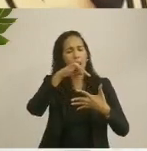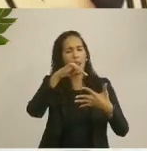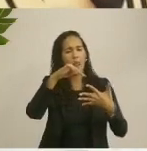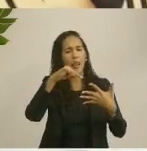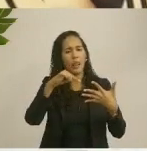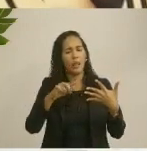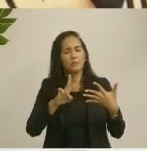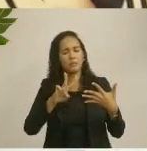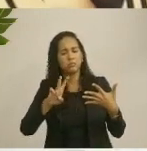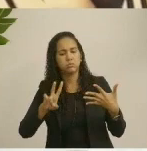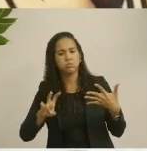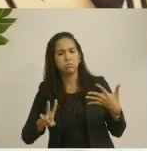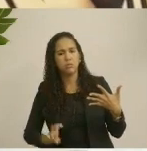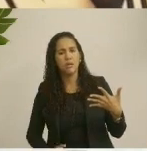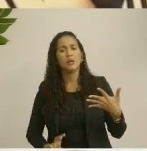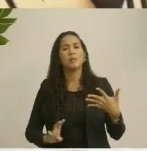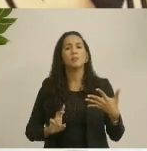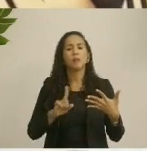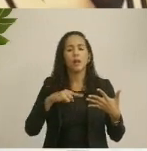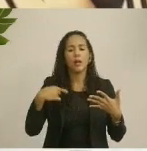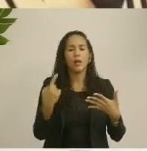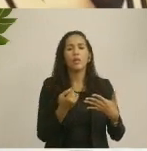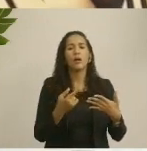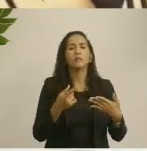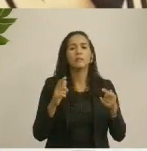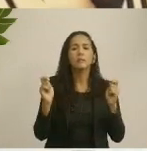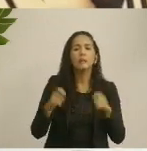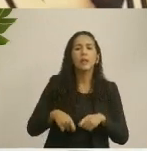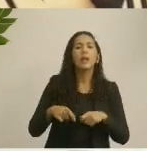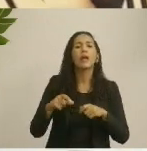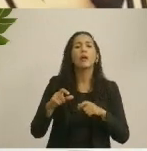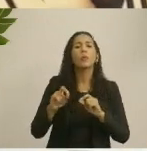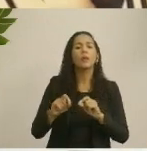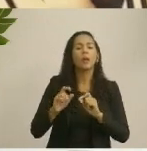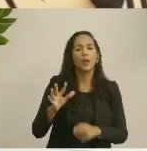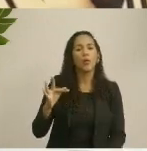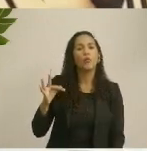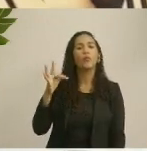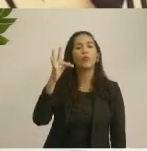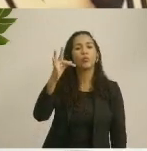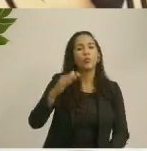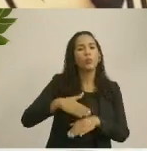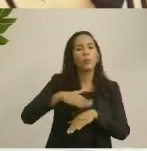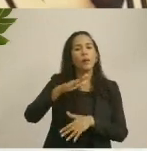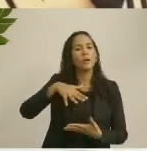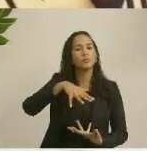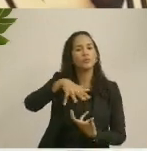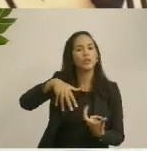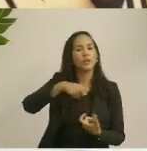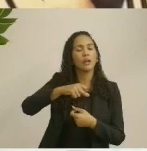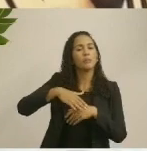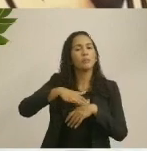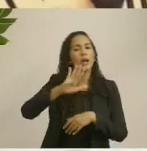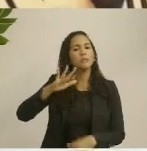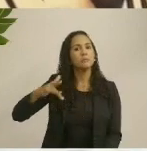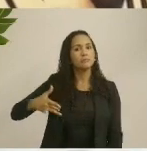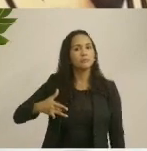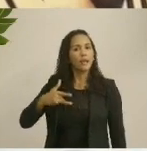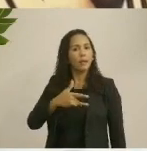we get to the core of the challenges that the Rio Earth Summit first